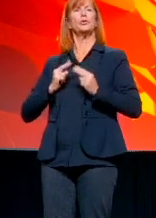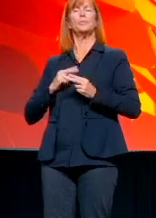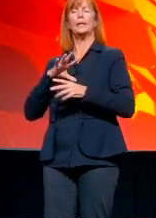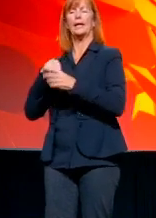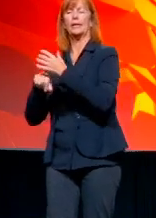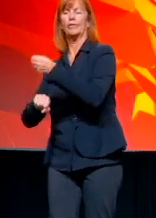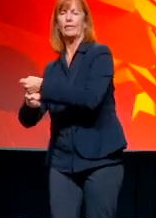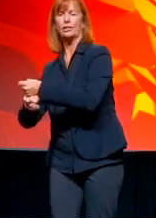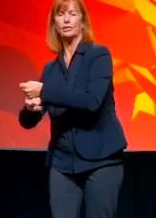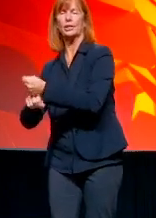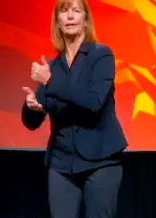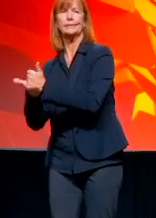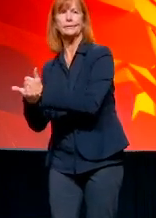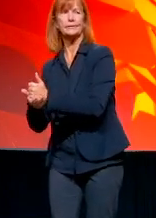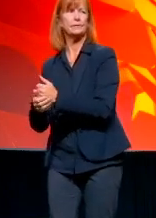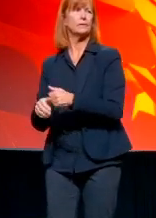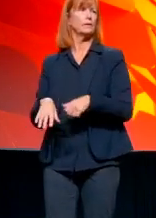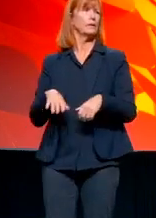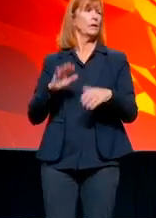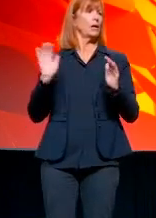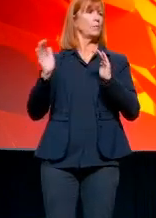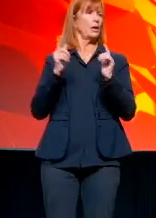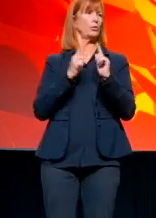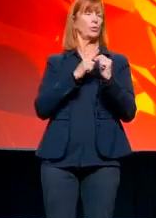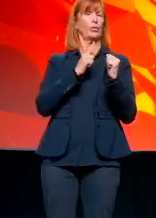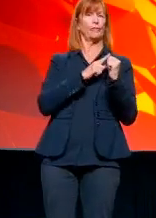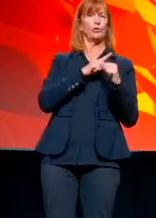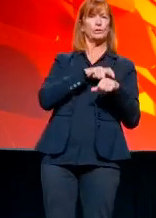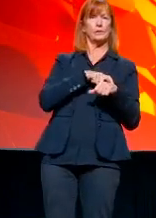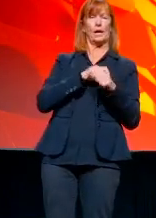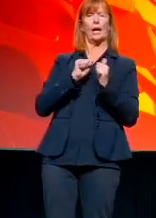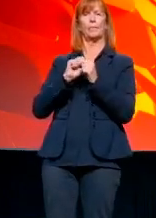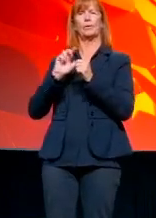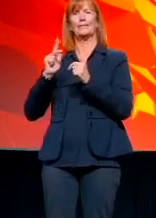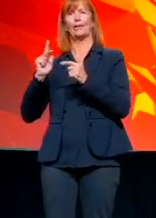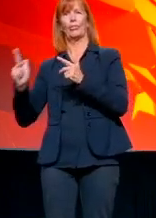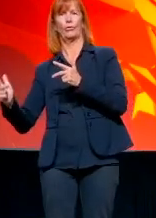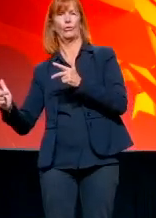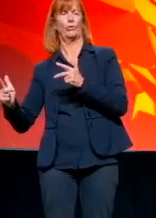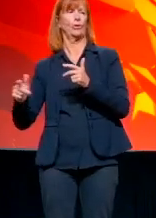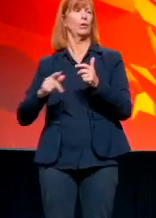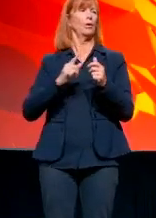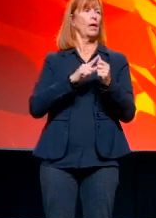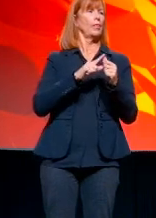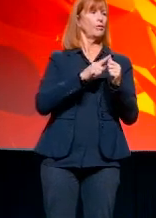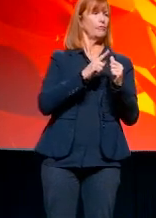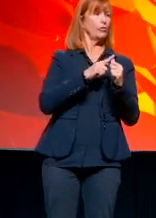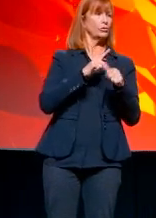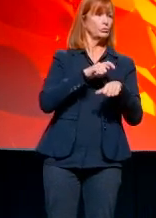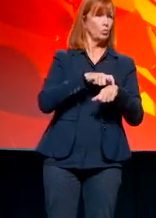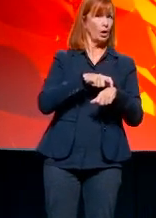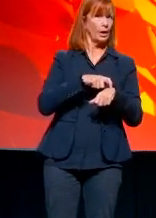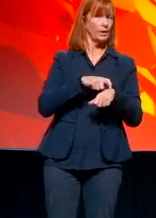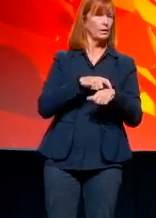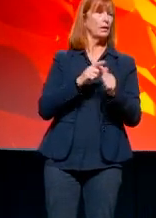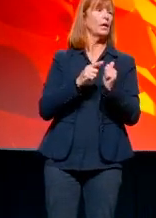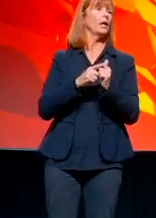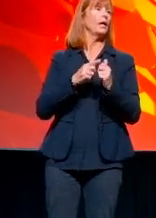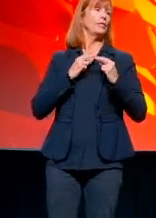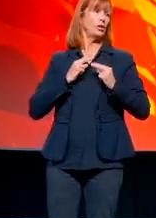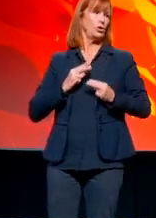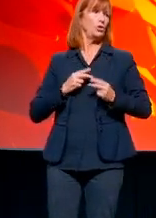the round 1 and round 3 of deployment. We see that in round 1 deployment, that's the initial phase. So the robot gets